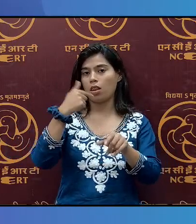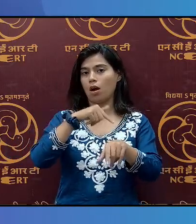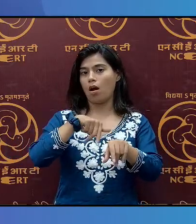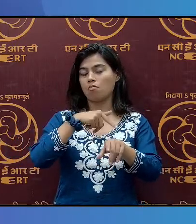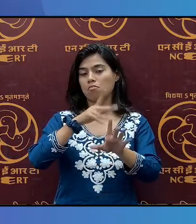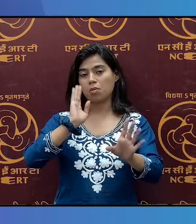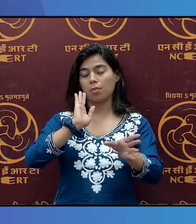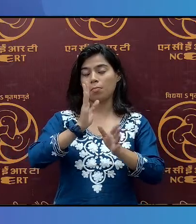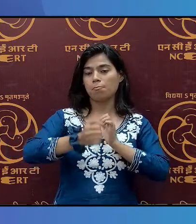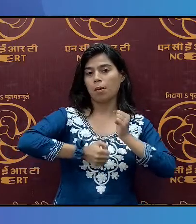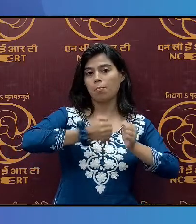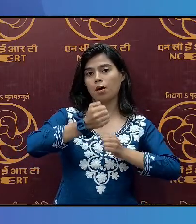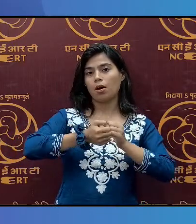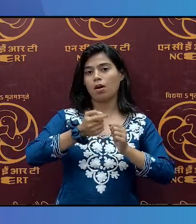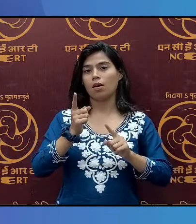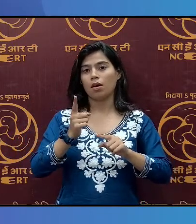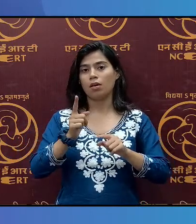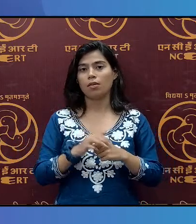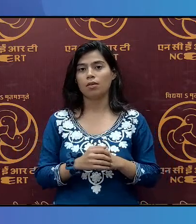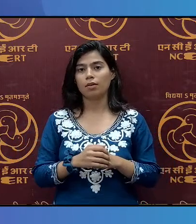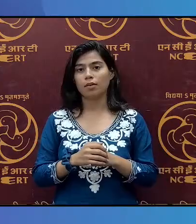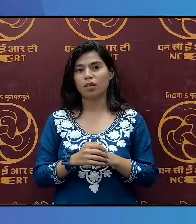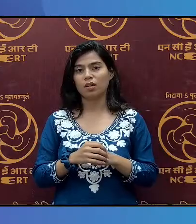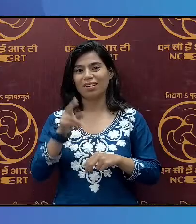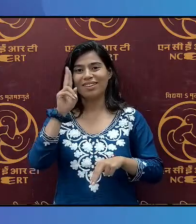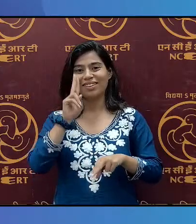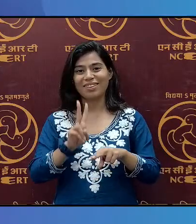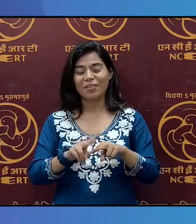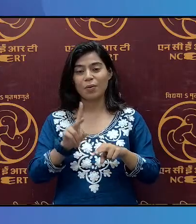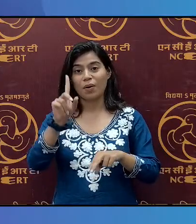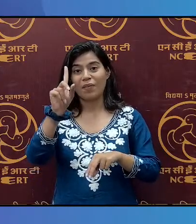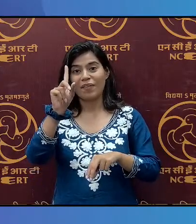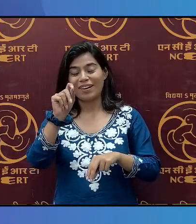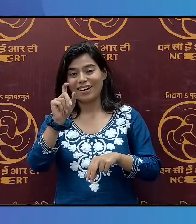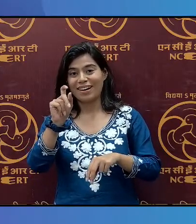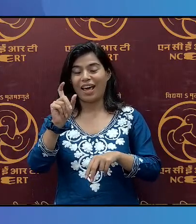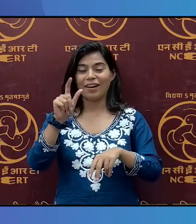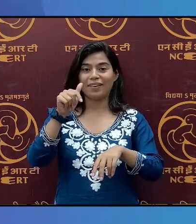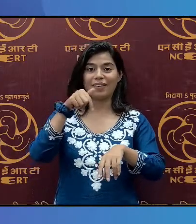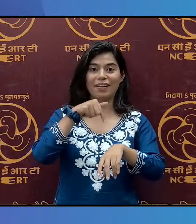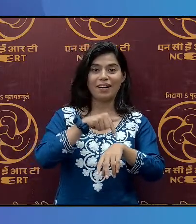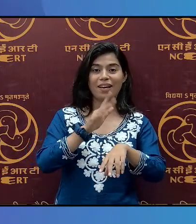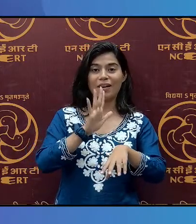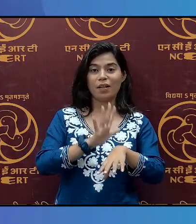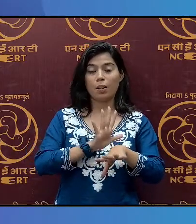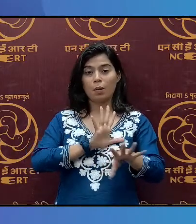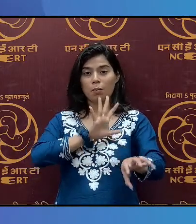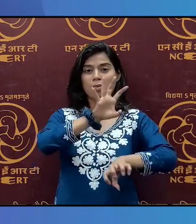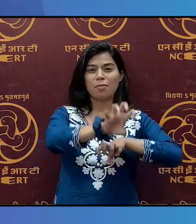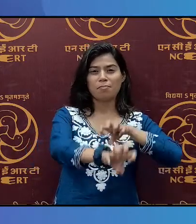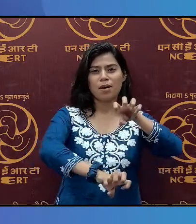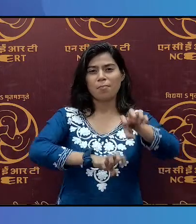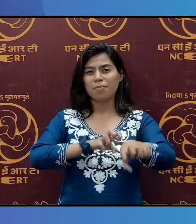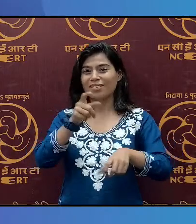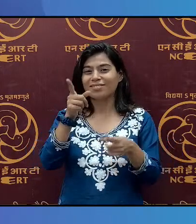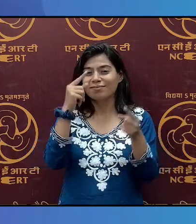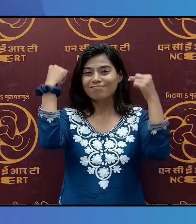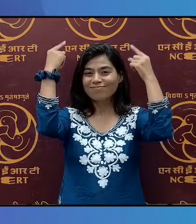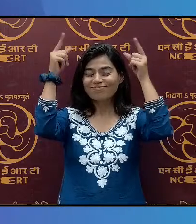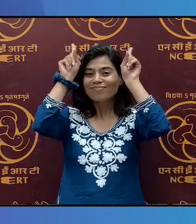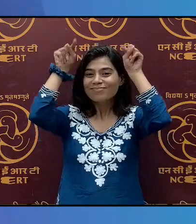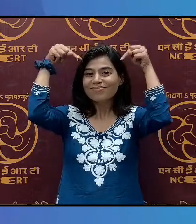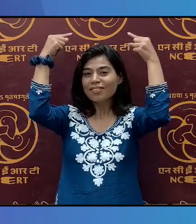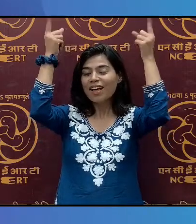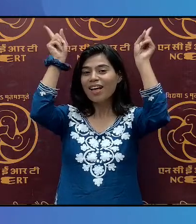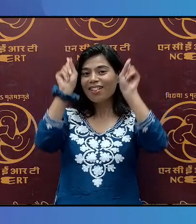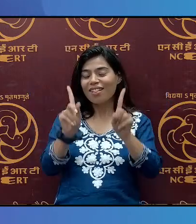But out of the 10 attempts it makes to catch a deer, which runs maybe 50 to